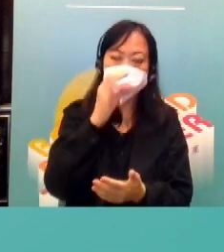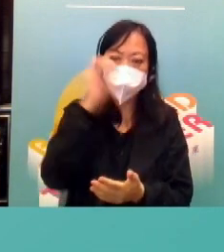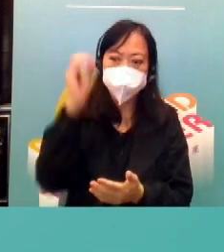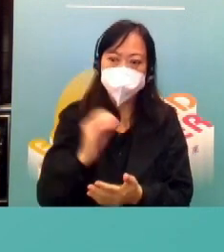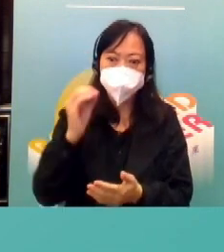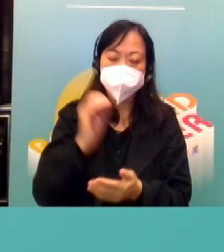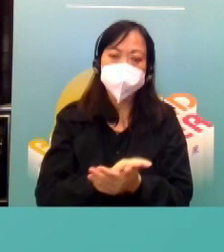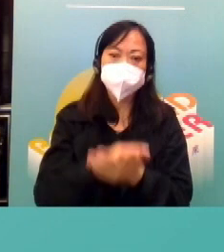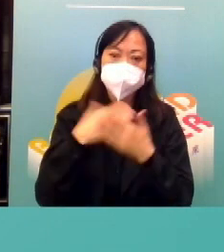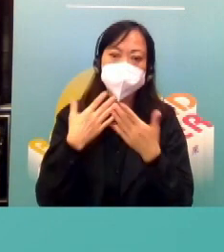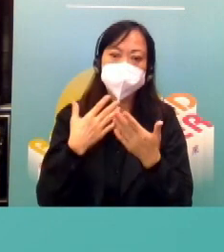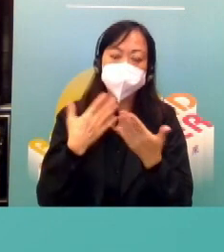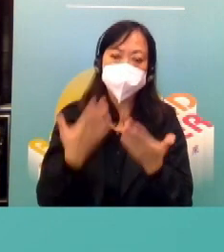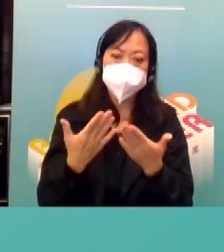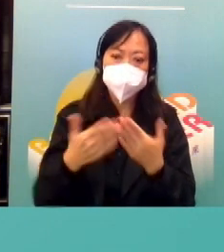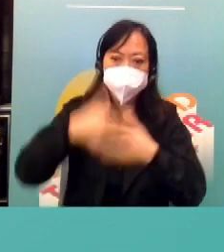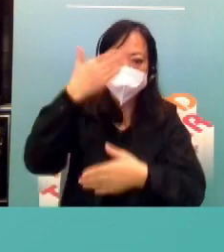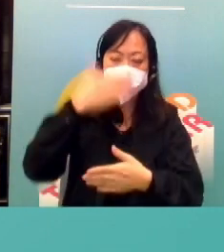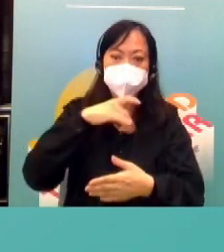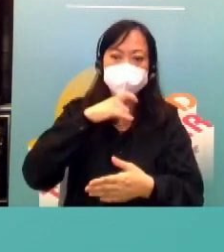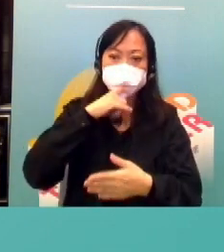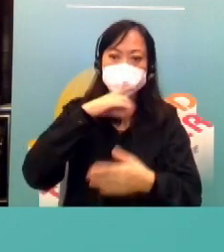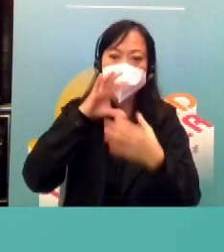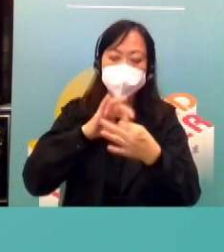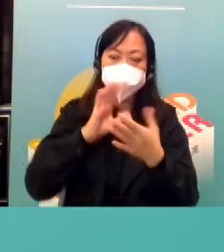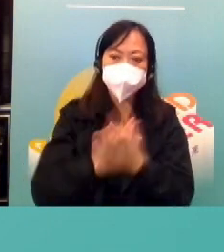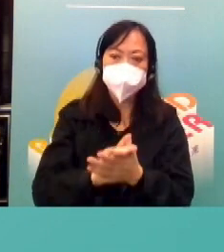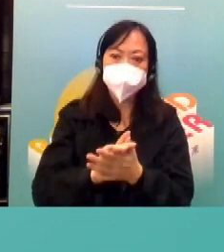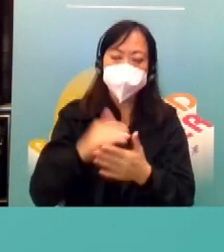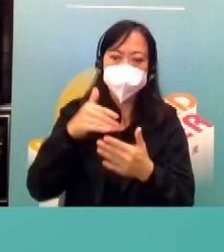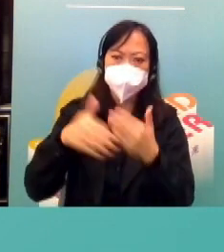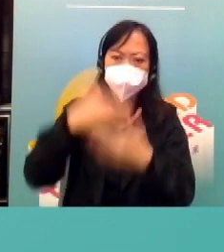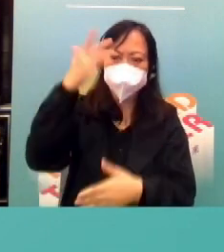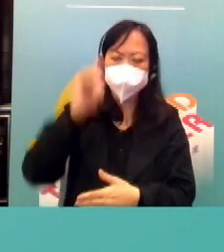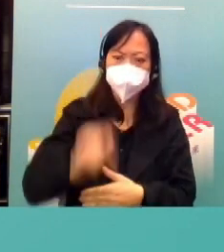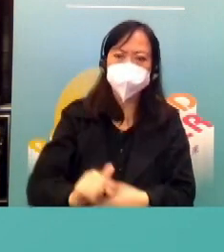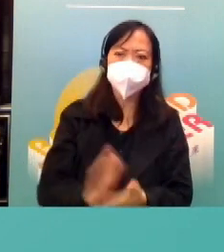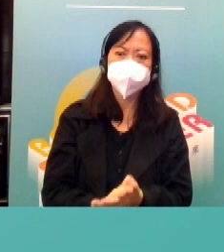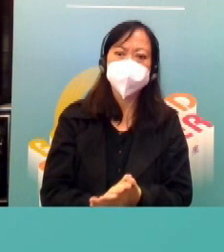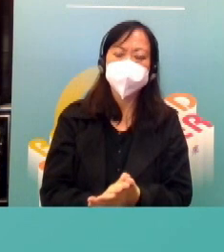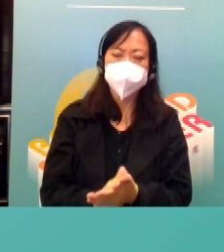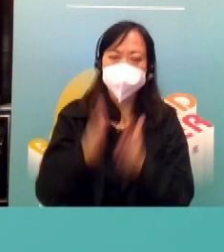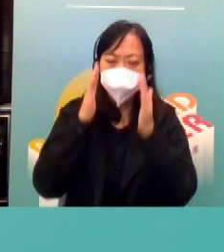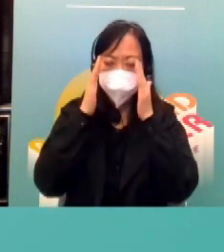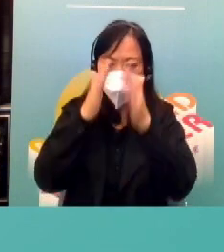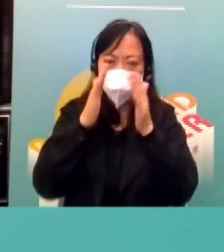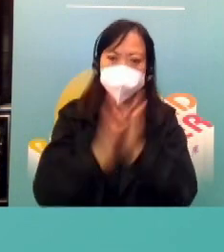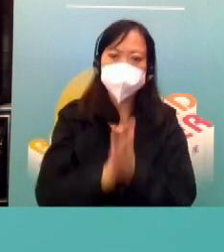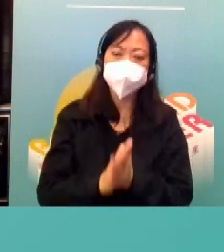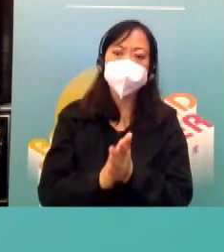building stock is very old. So we are really focused on both building new buildings to a very high green standard, but